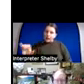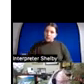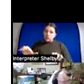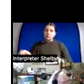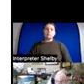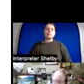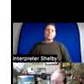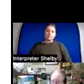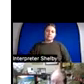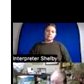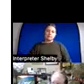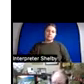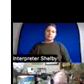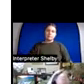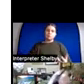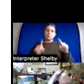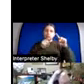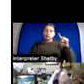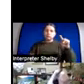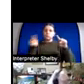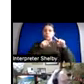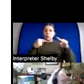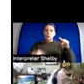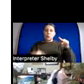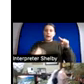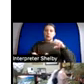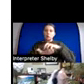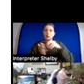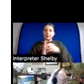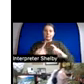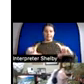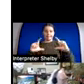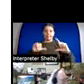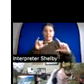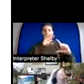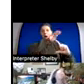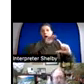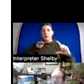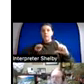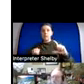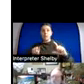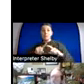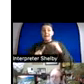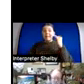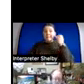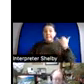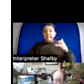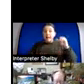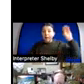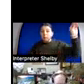select the round green cookie um but what if you choose the yellow cookie